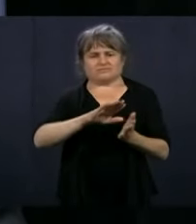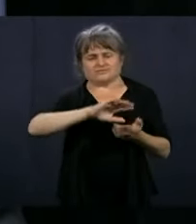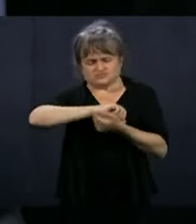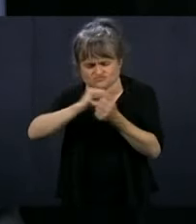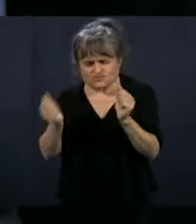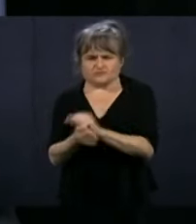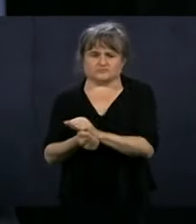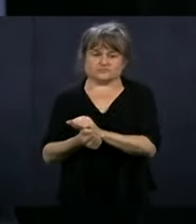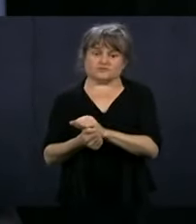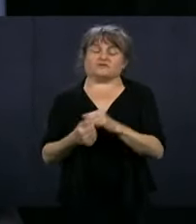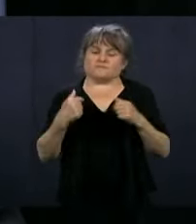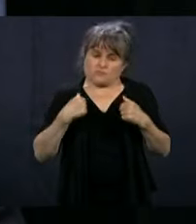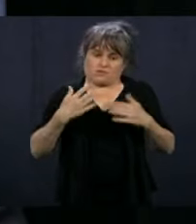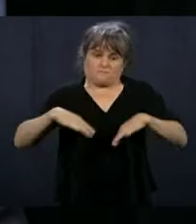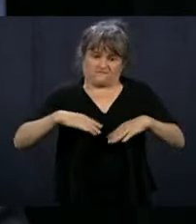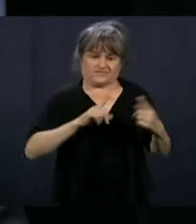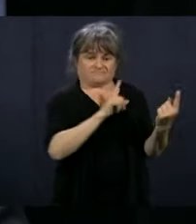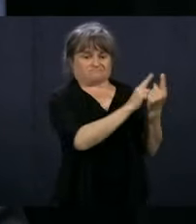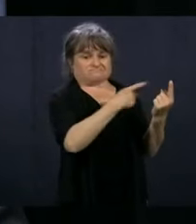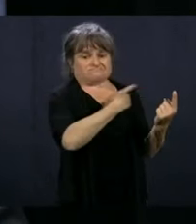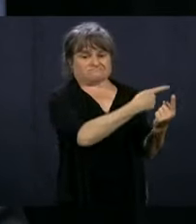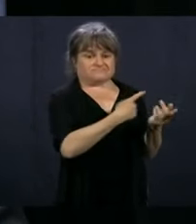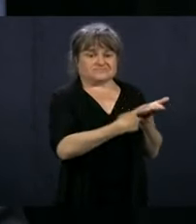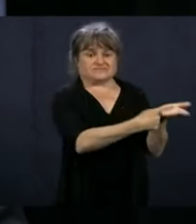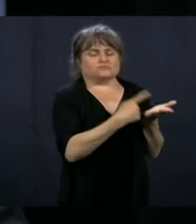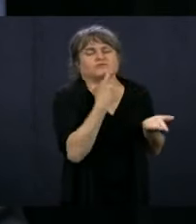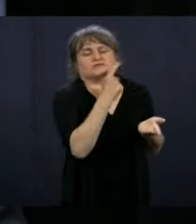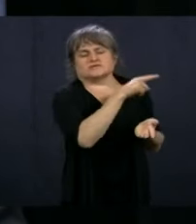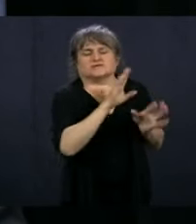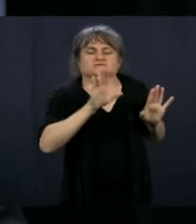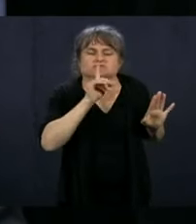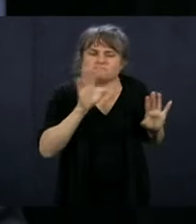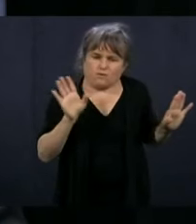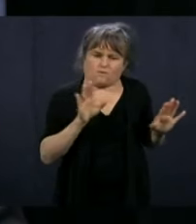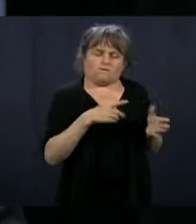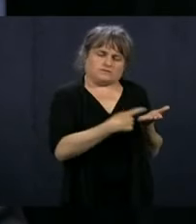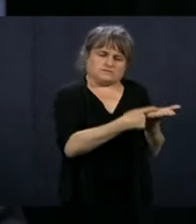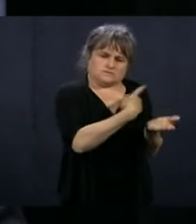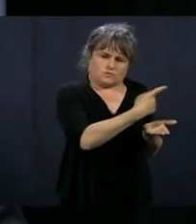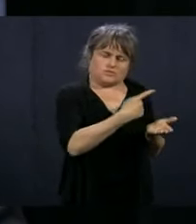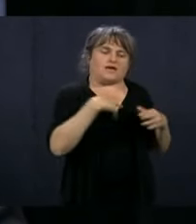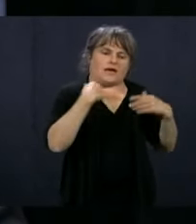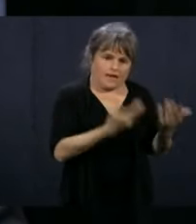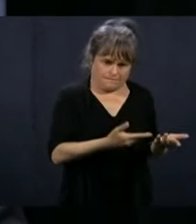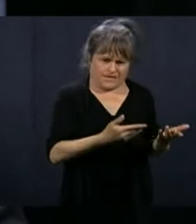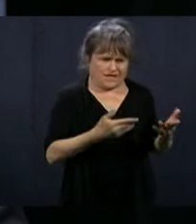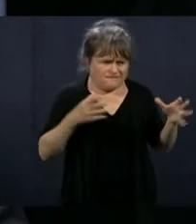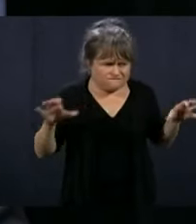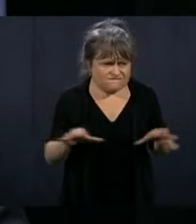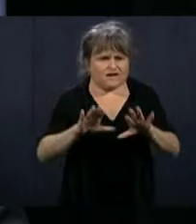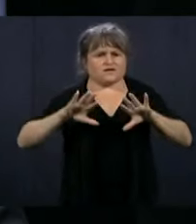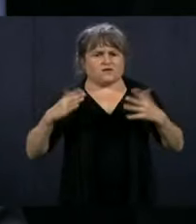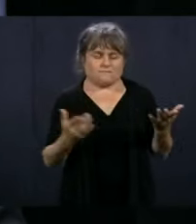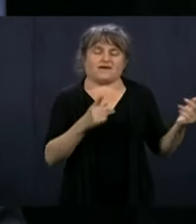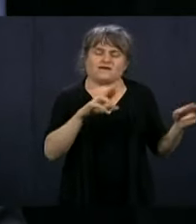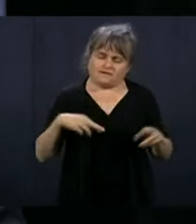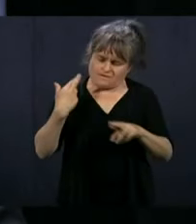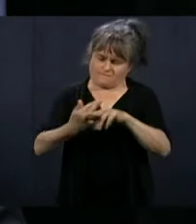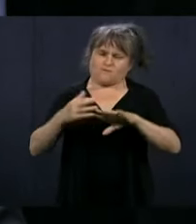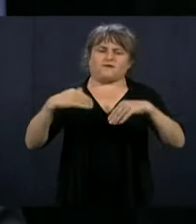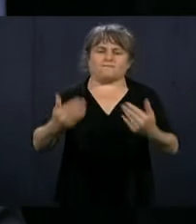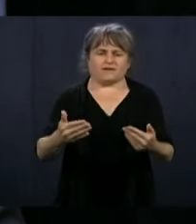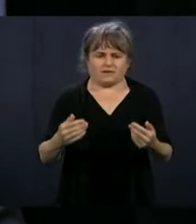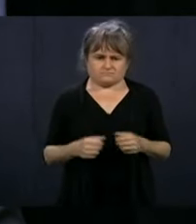announce the parameters and mandates of what we are going to be giving ourselves in order to act. I want us to